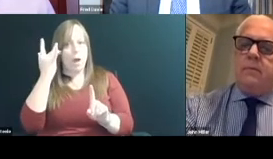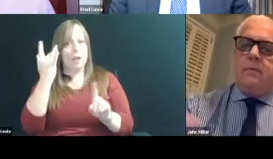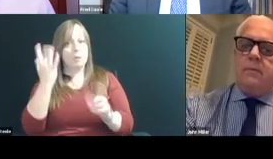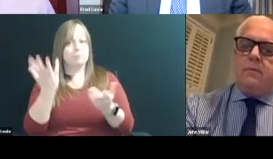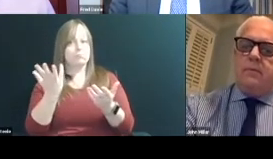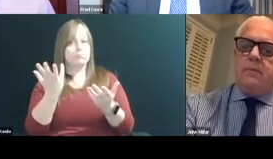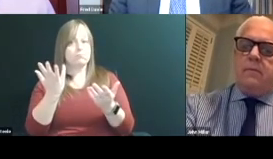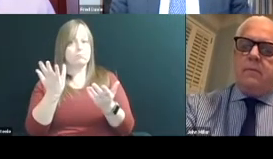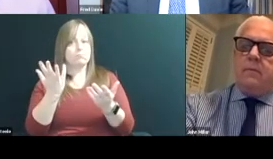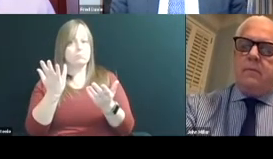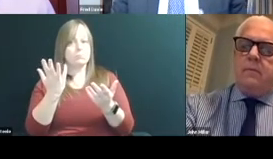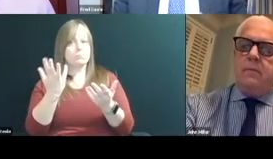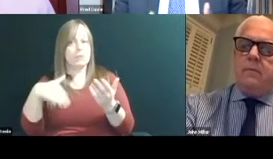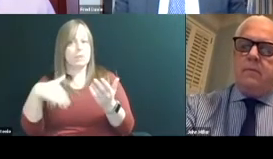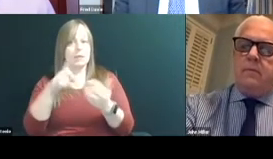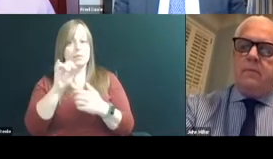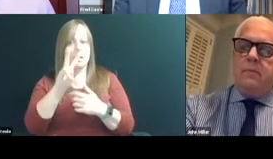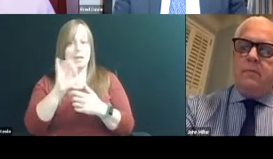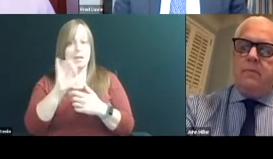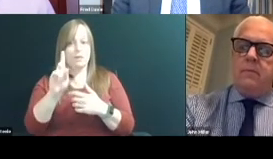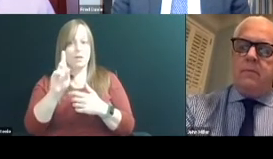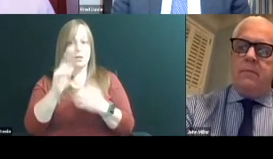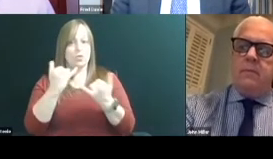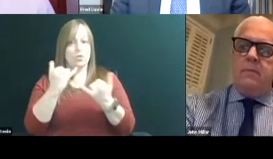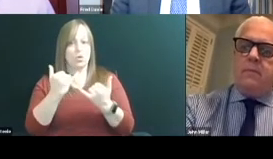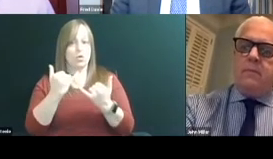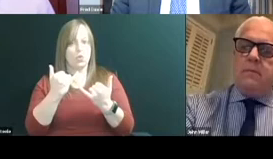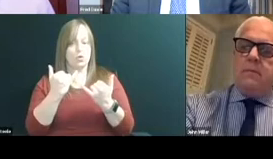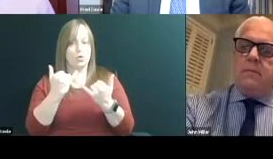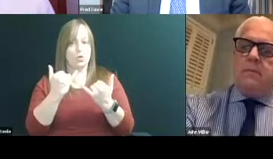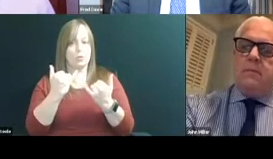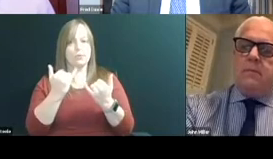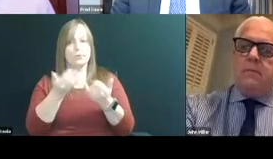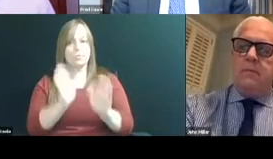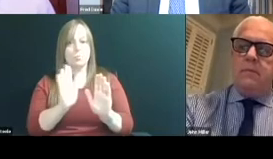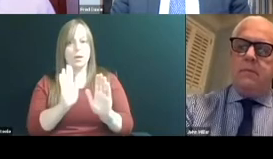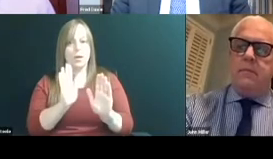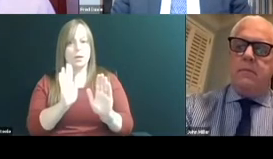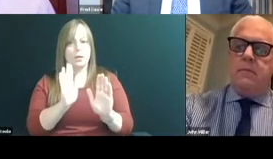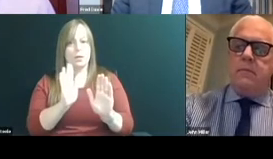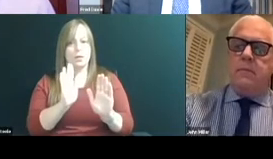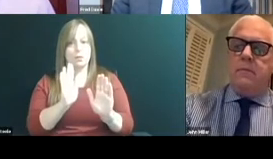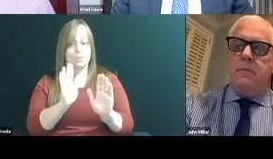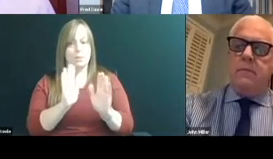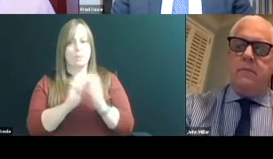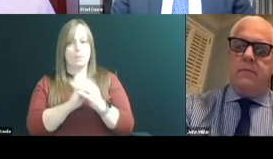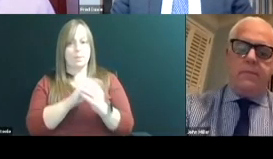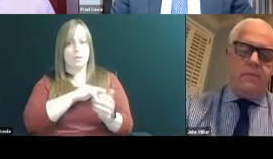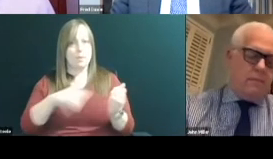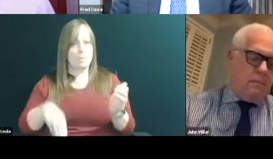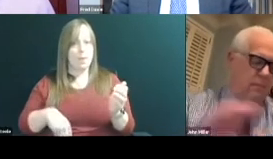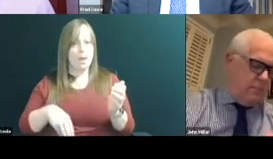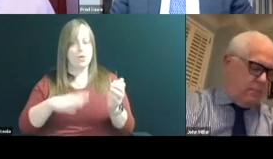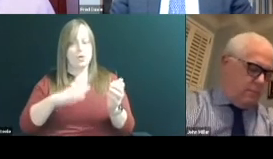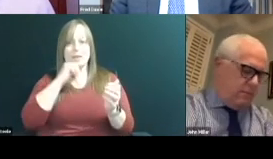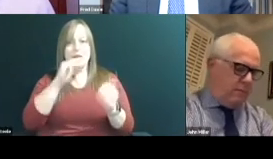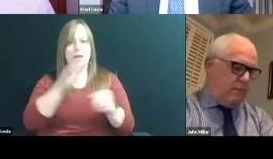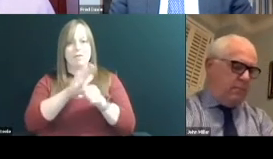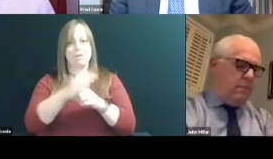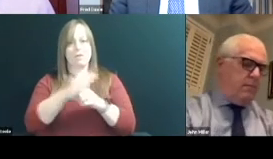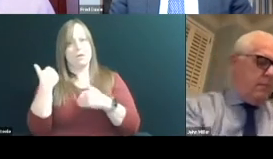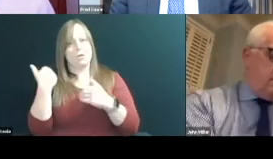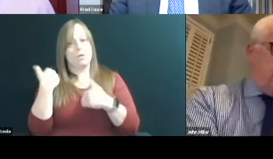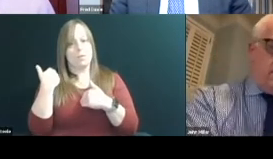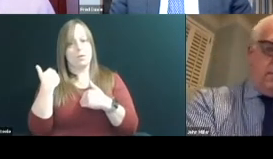by the late David Dinkins and its current manifestation by the late Mayor Dinkins because of a lack of accountability